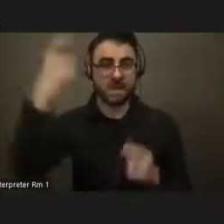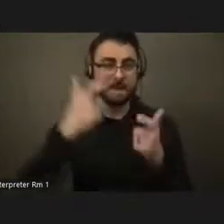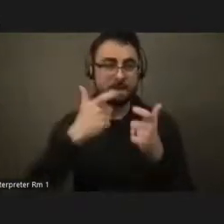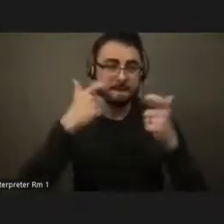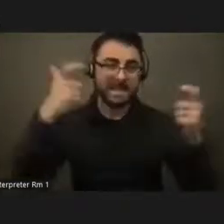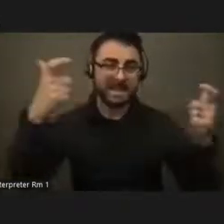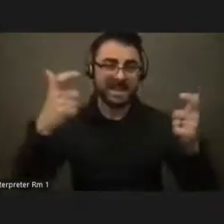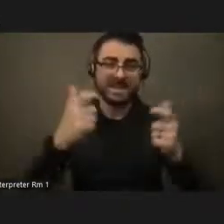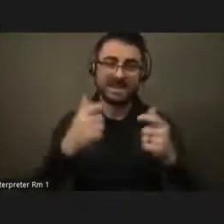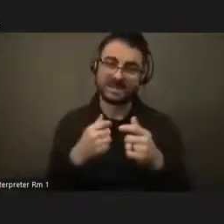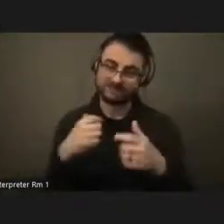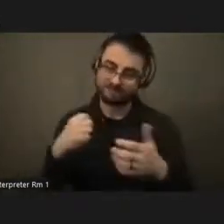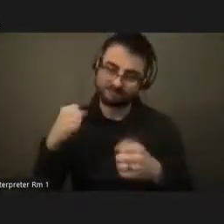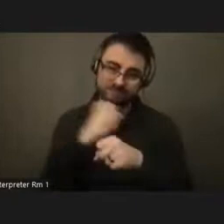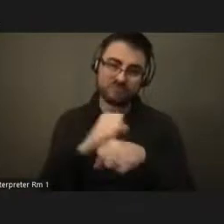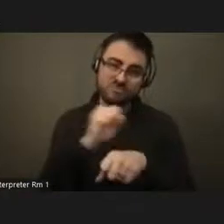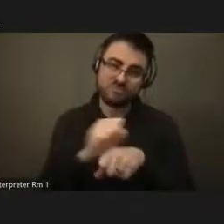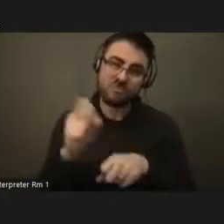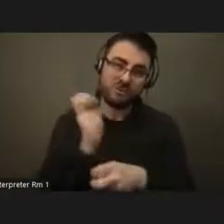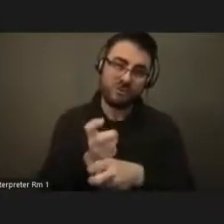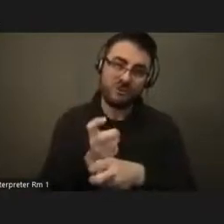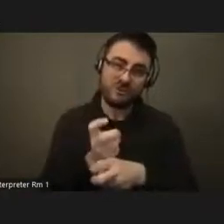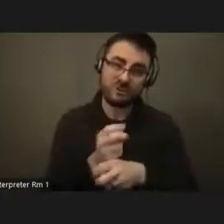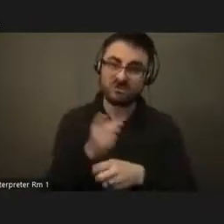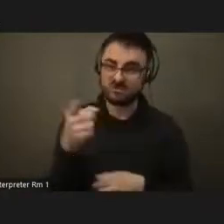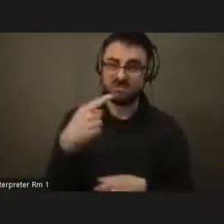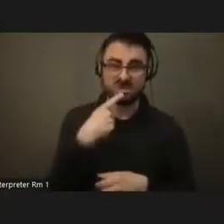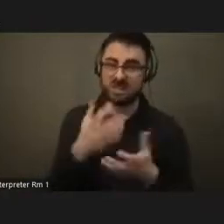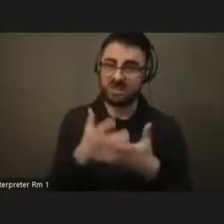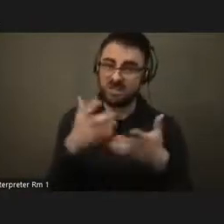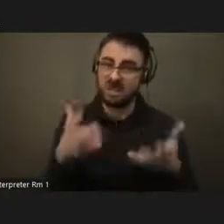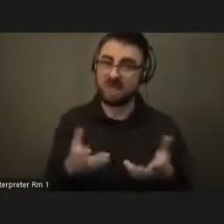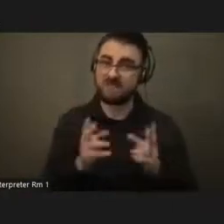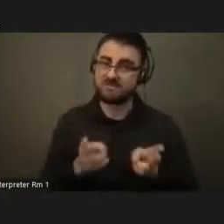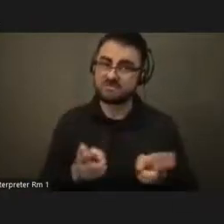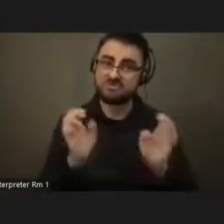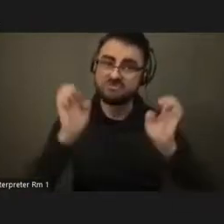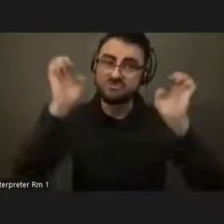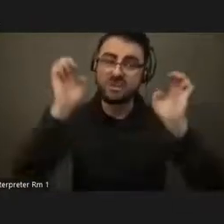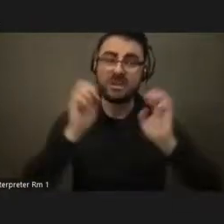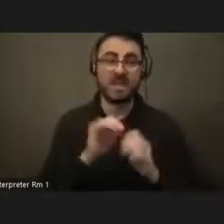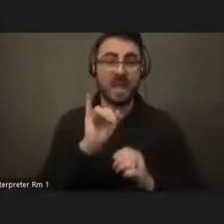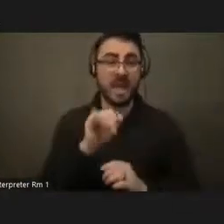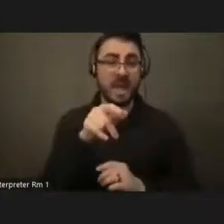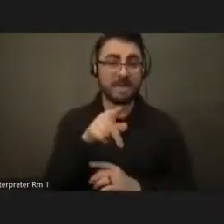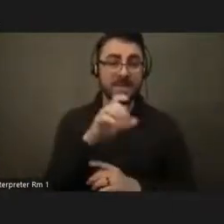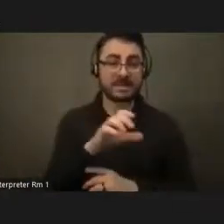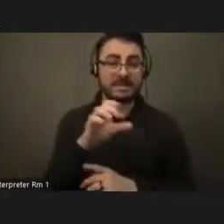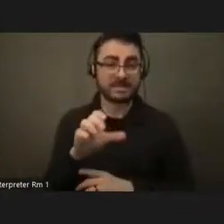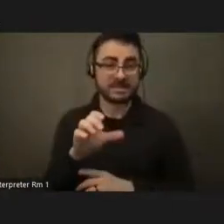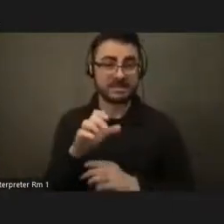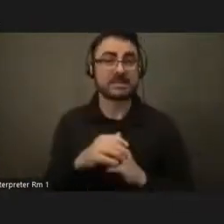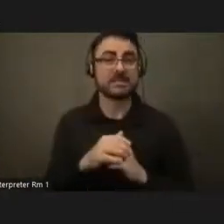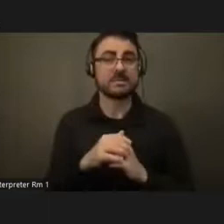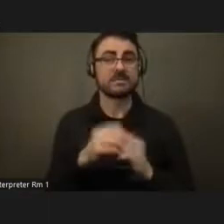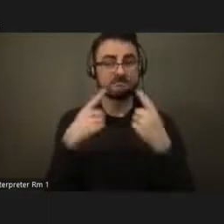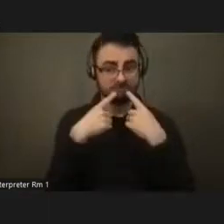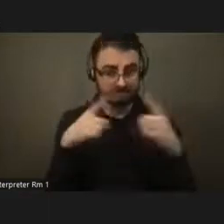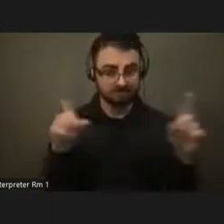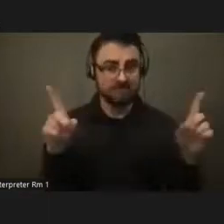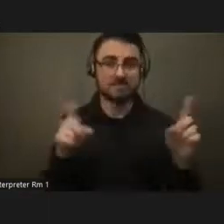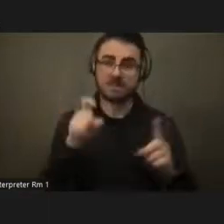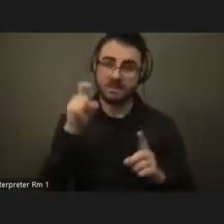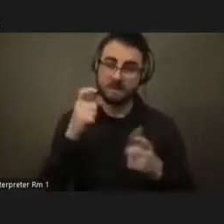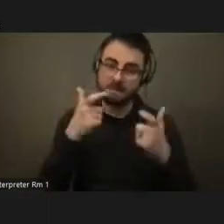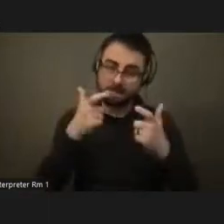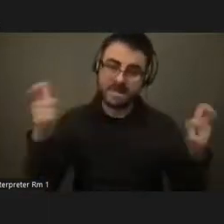the IPCC, well, there's a lot of urgency around this. The IPCC has repeatedly made it clear that bold transformative actions must be taken to